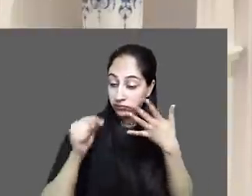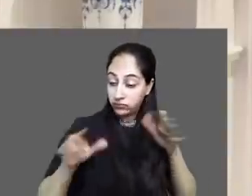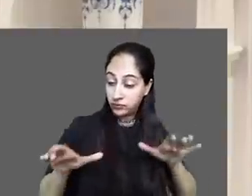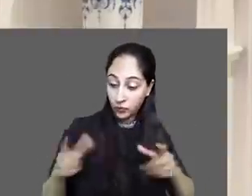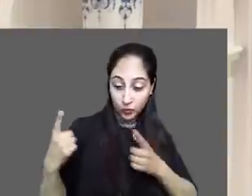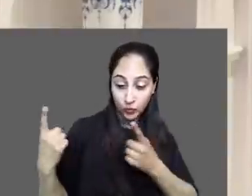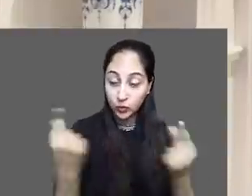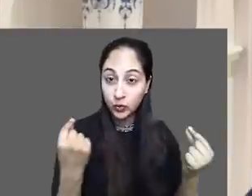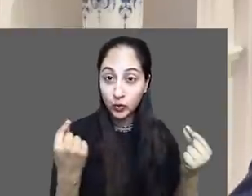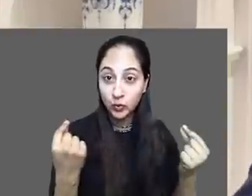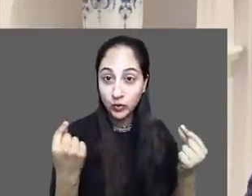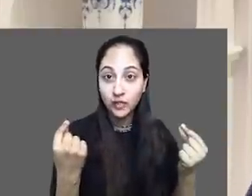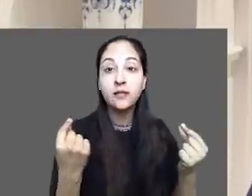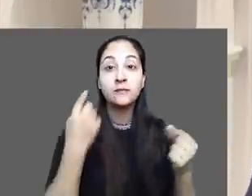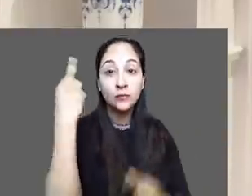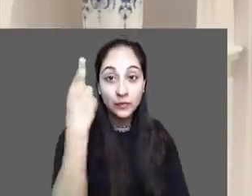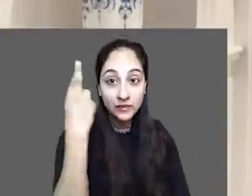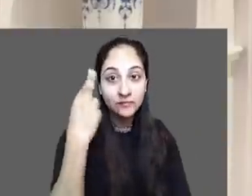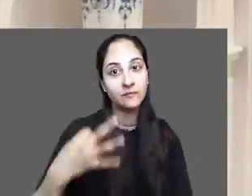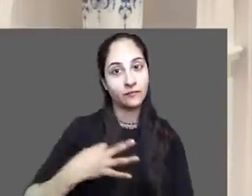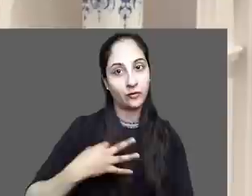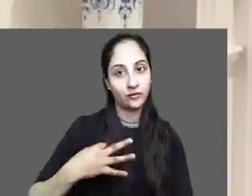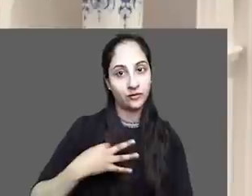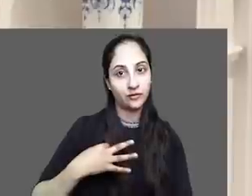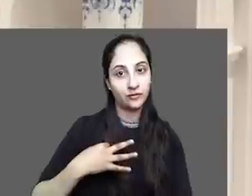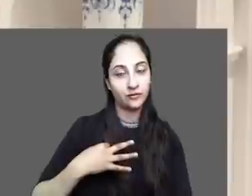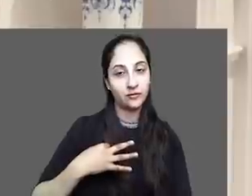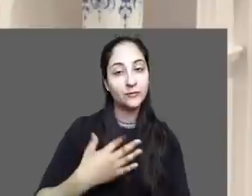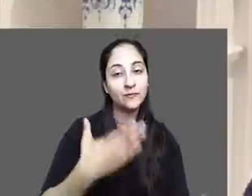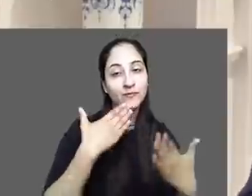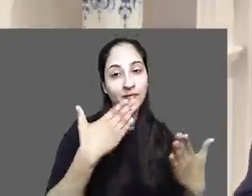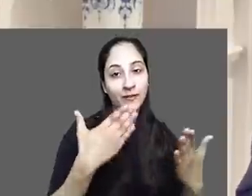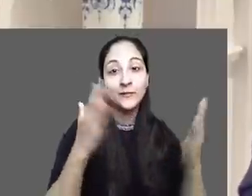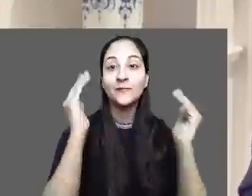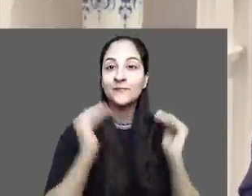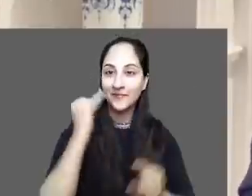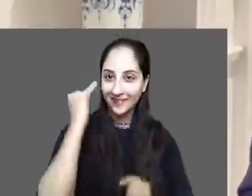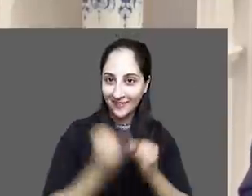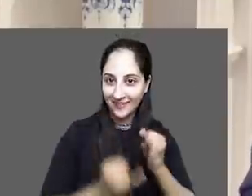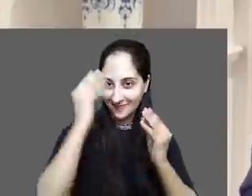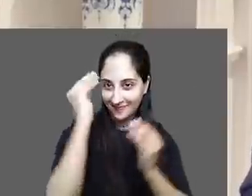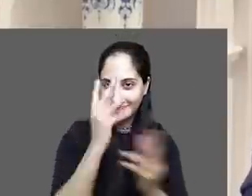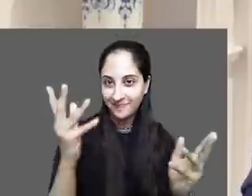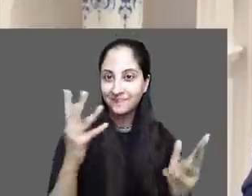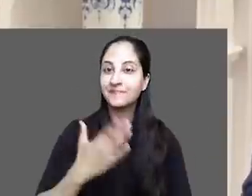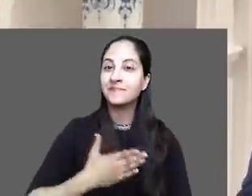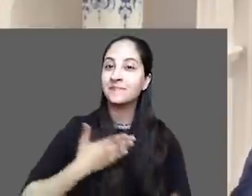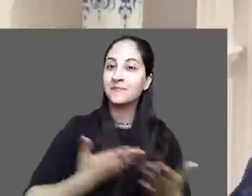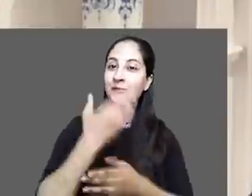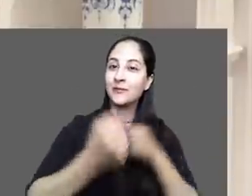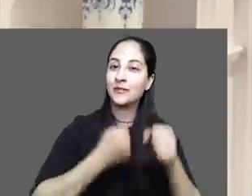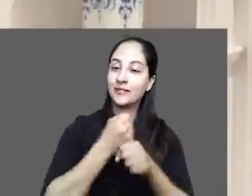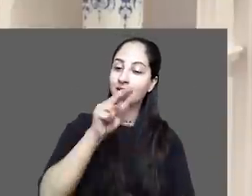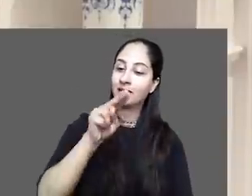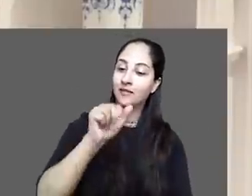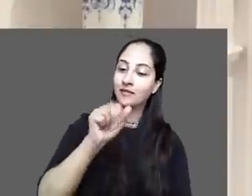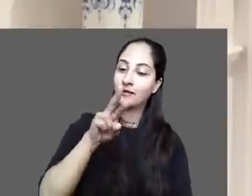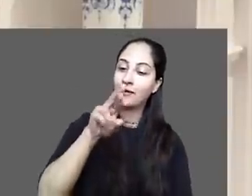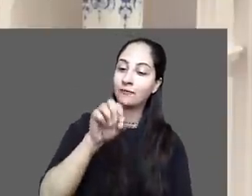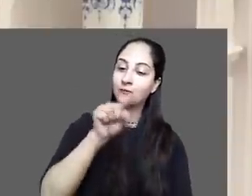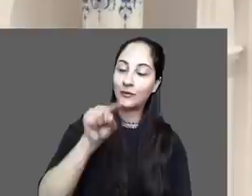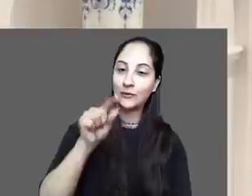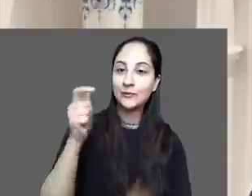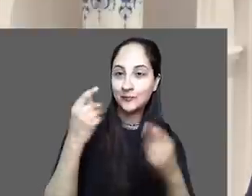to support the Jamaat, our efforts, would not have been possible. And I do want to wish the Jamaat Nowruz Mubarak and our most sincere